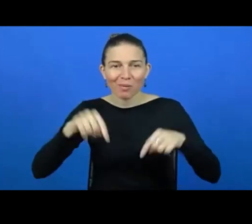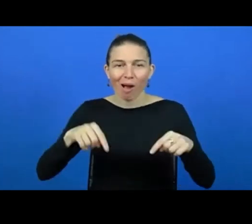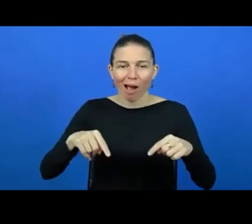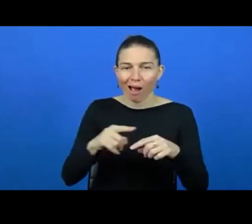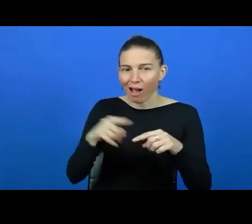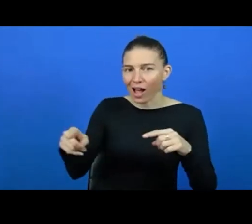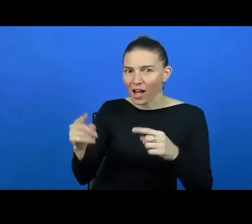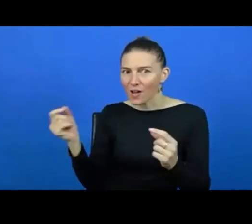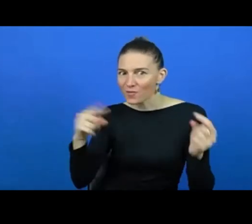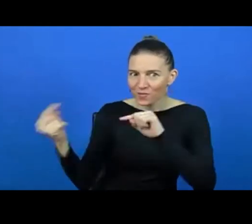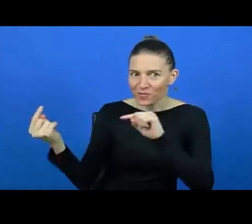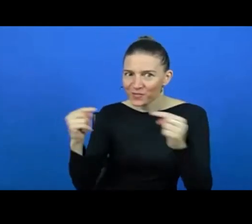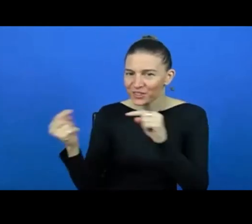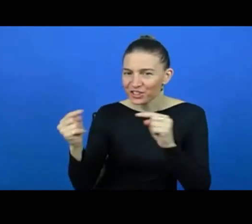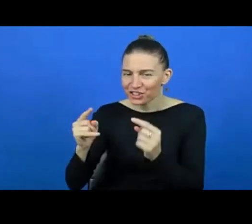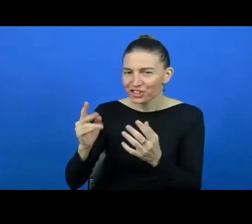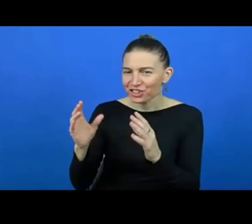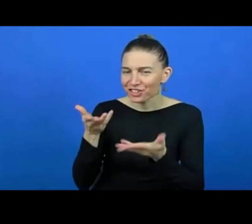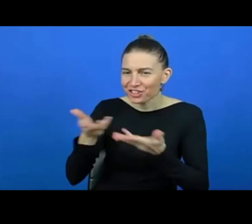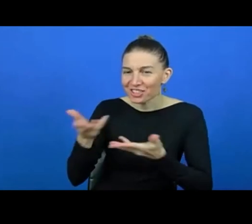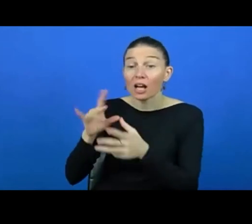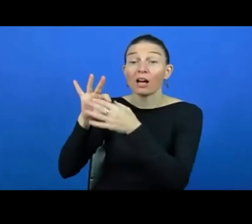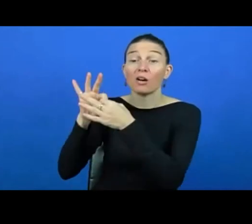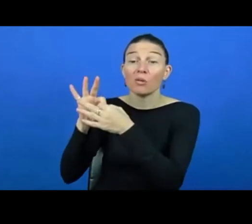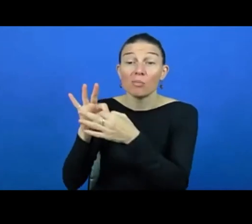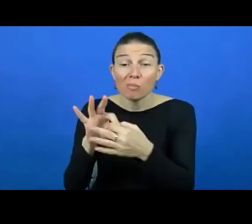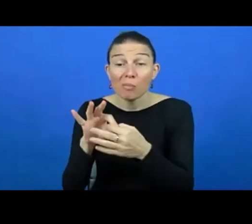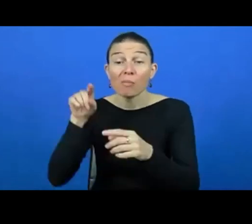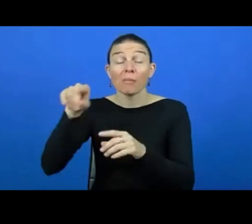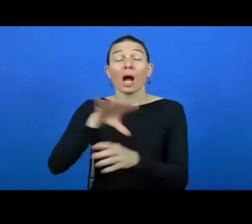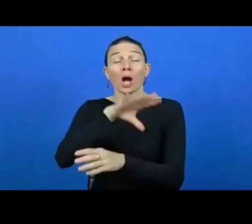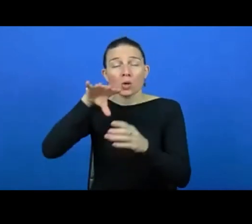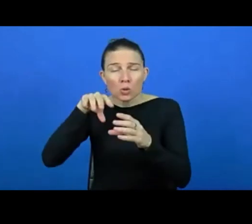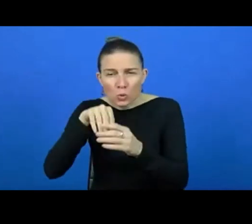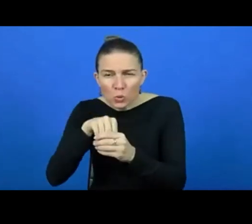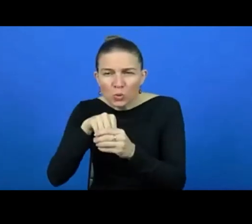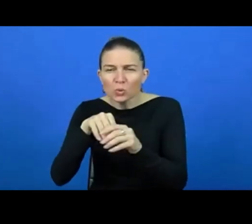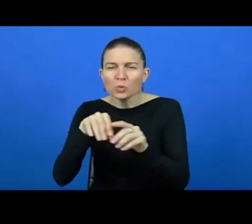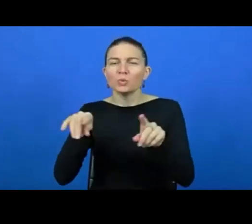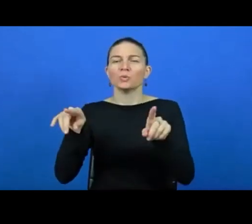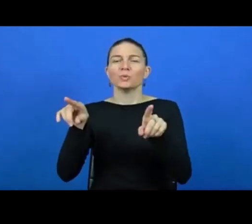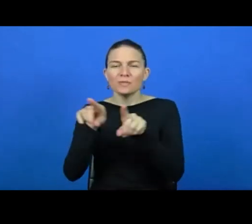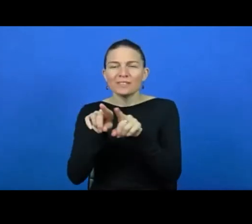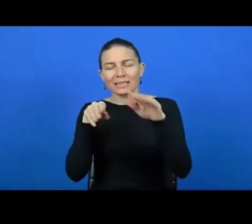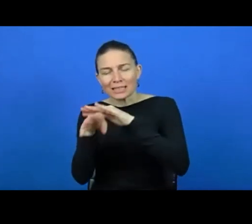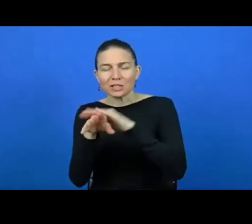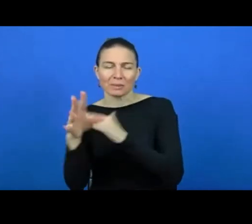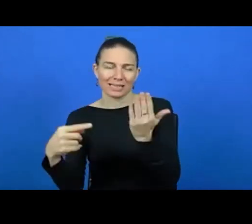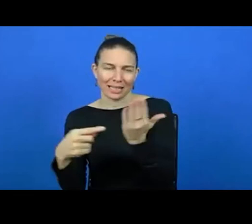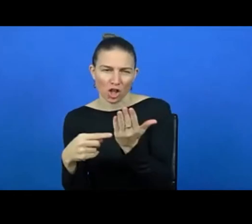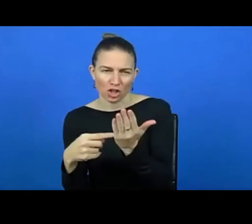on essential components for inclusive and accessible technology. So this is part of a series of